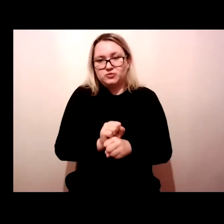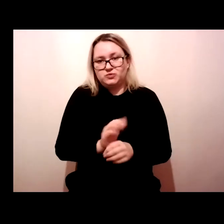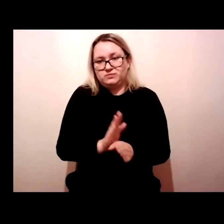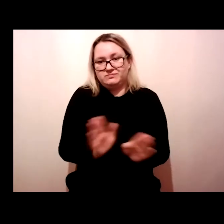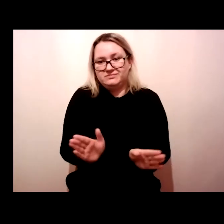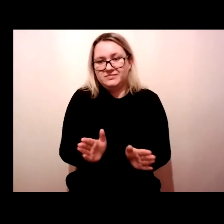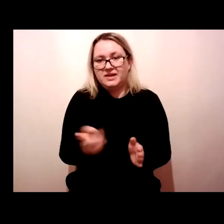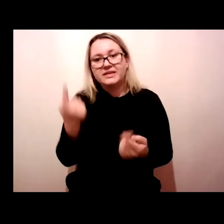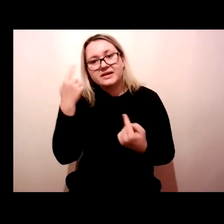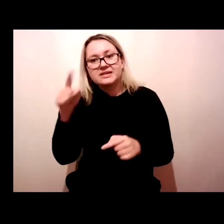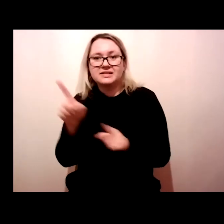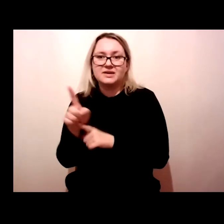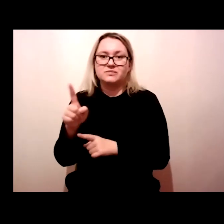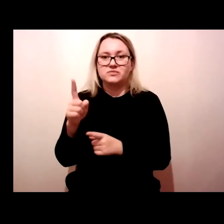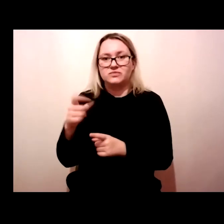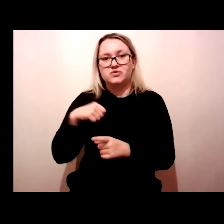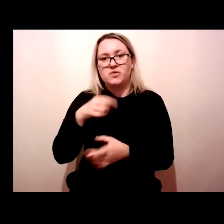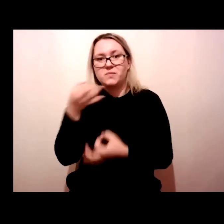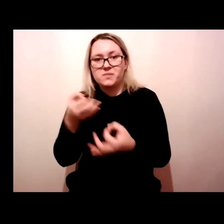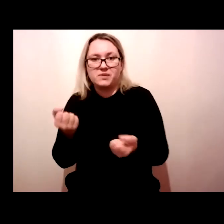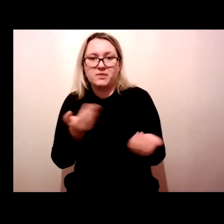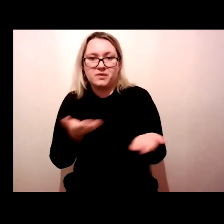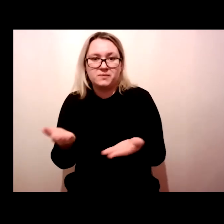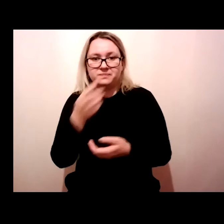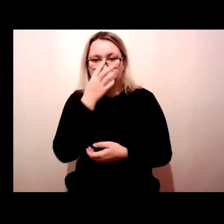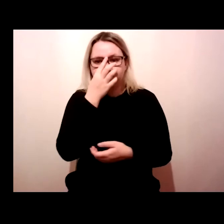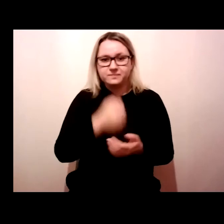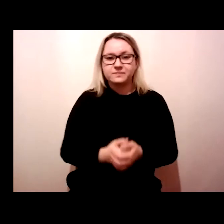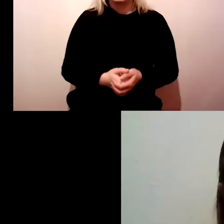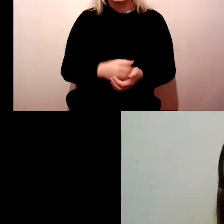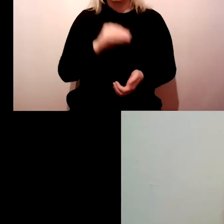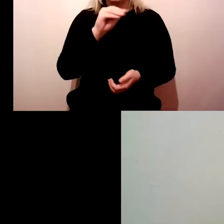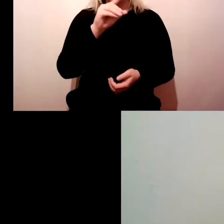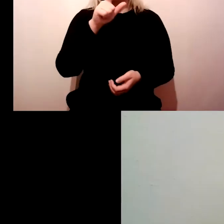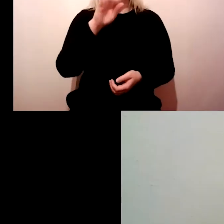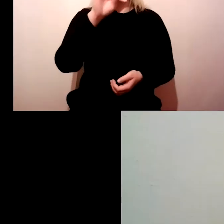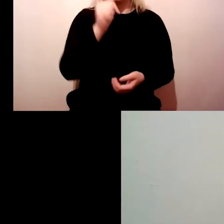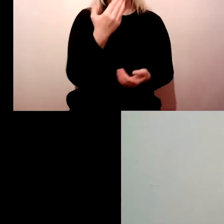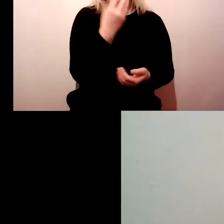I'll stop there because I would like to leave some space for other